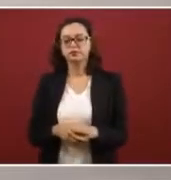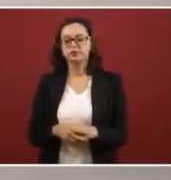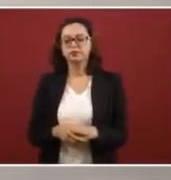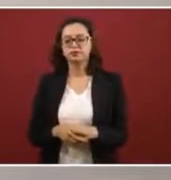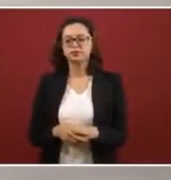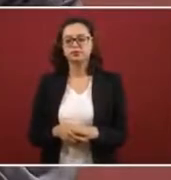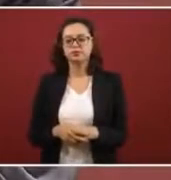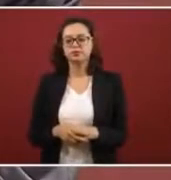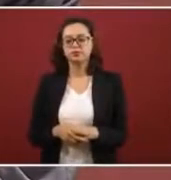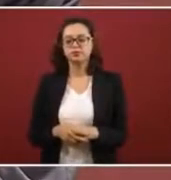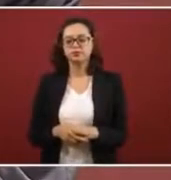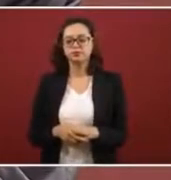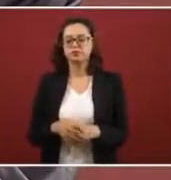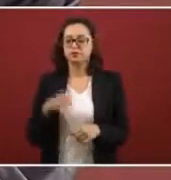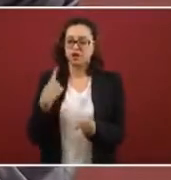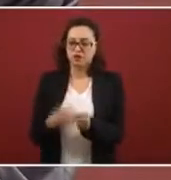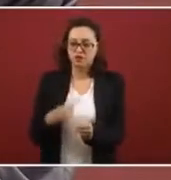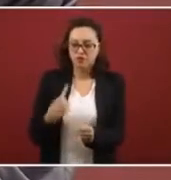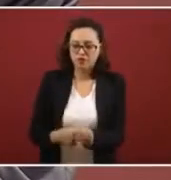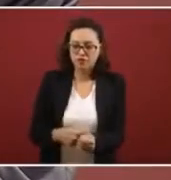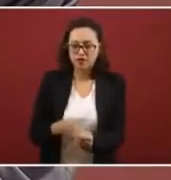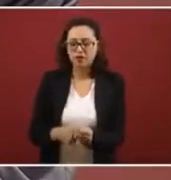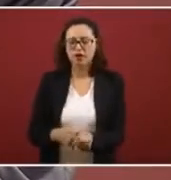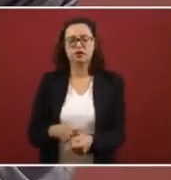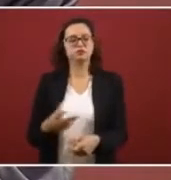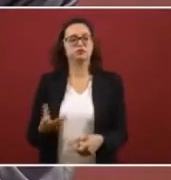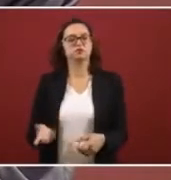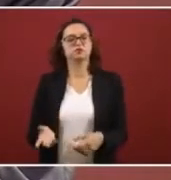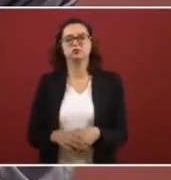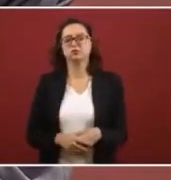prison, or the sick